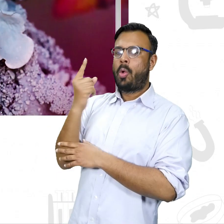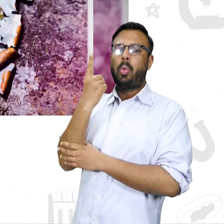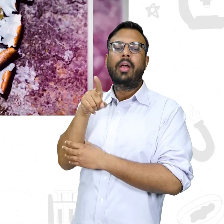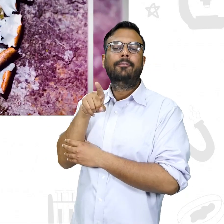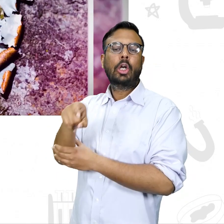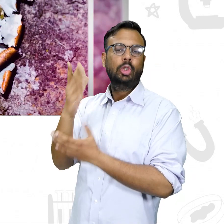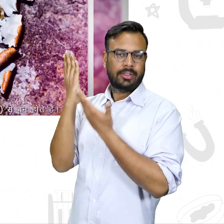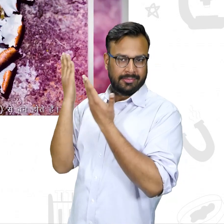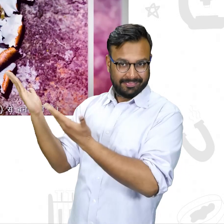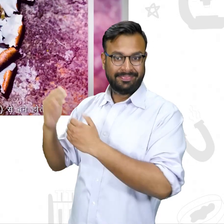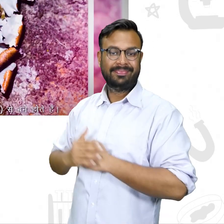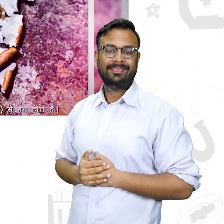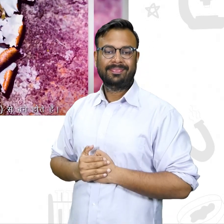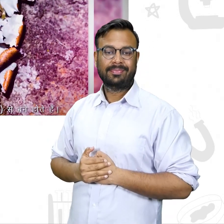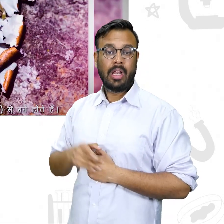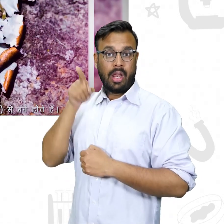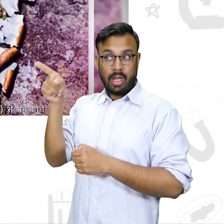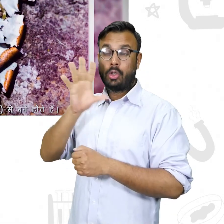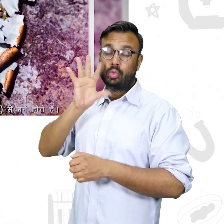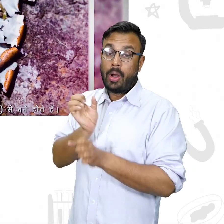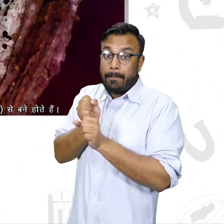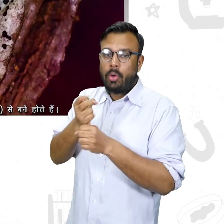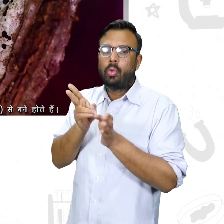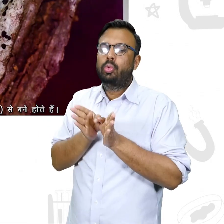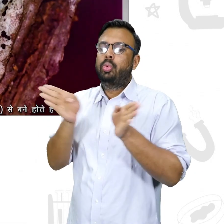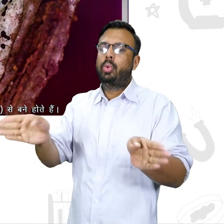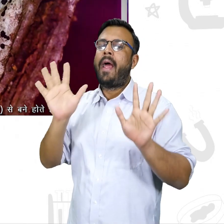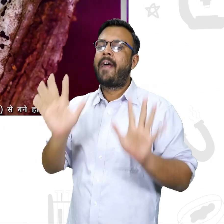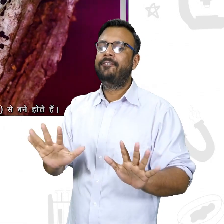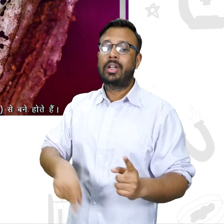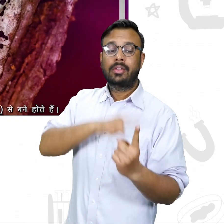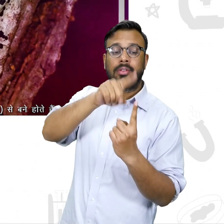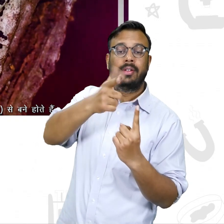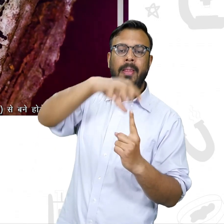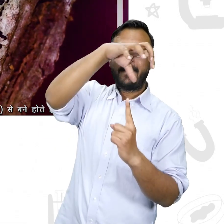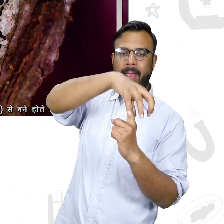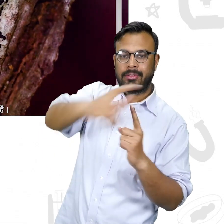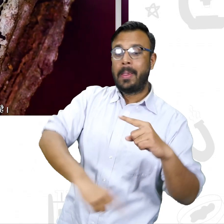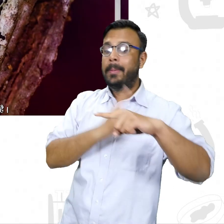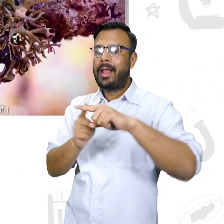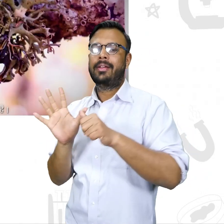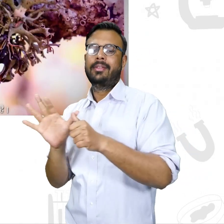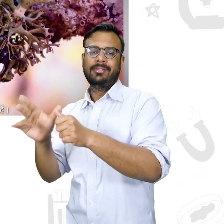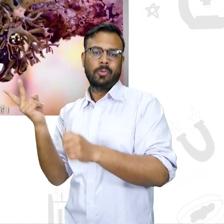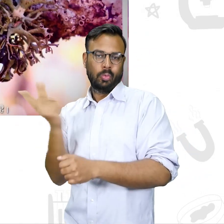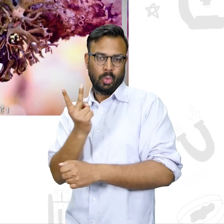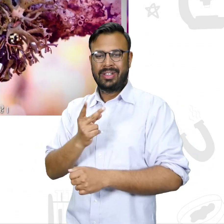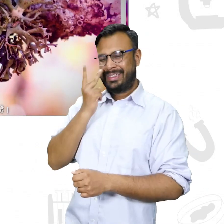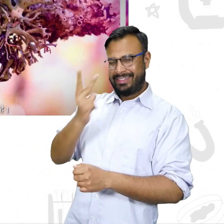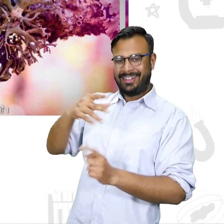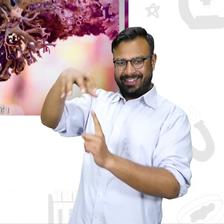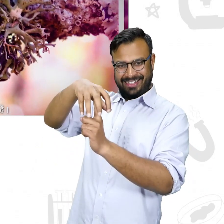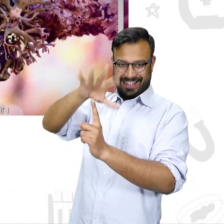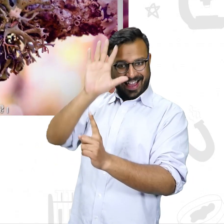single organism, they are actually made up of two organisms, that is a fungus and an alga. From outside what you are